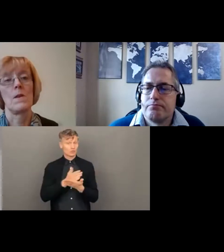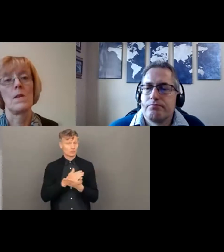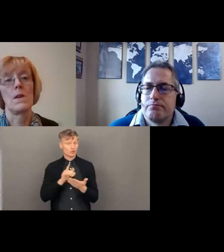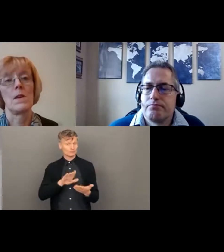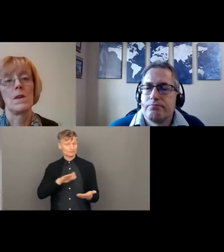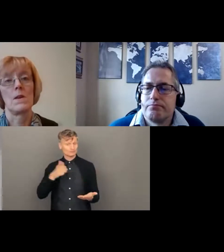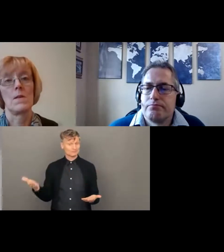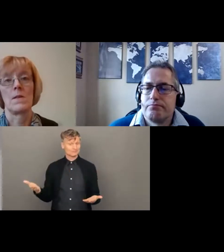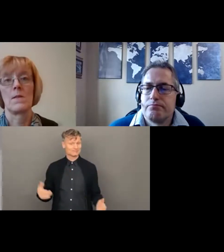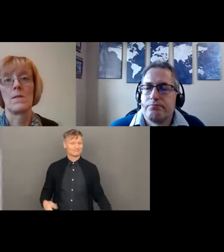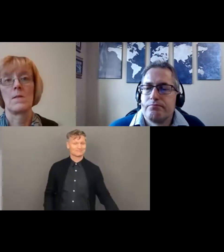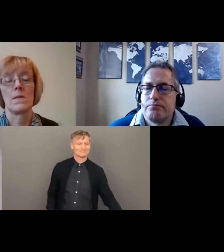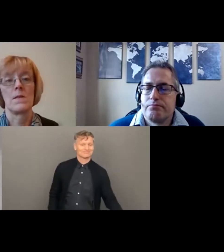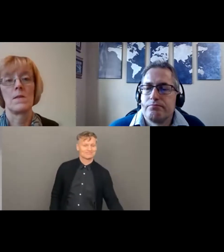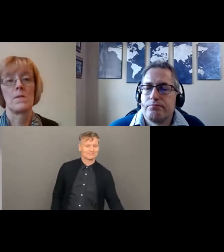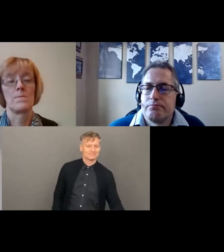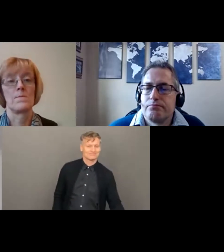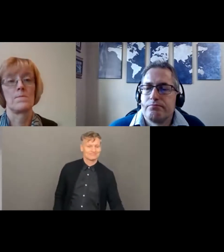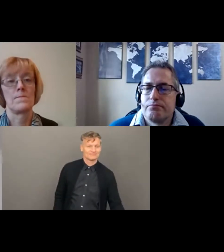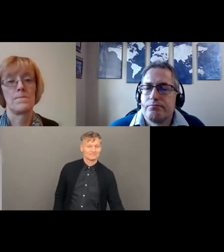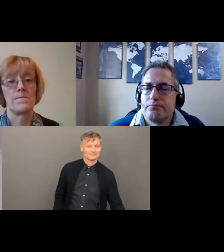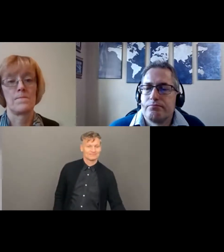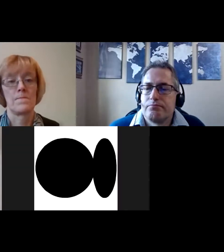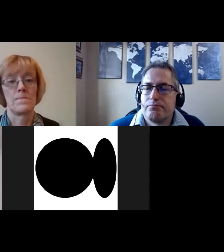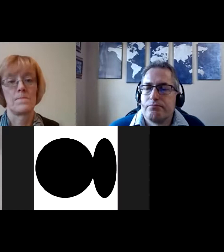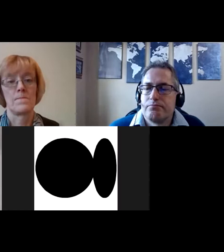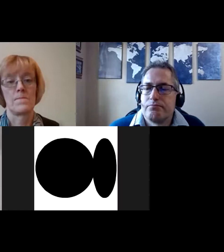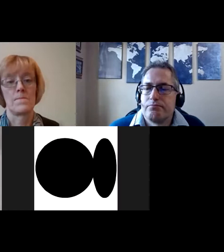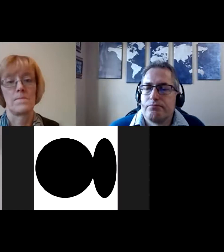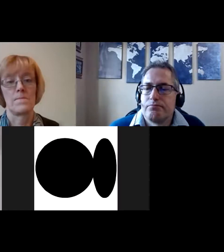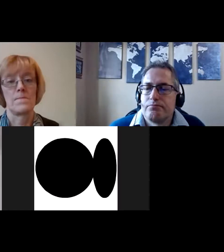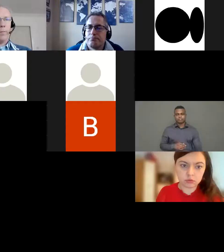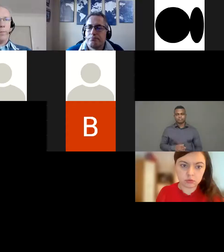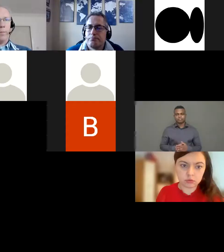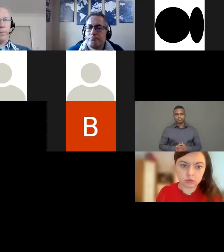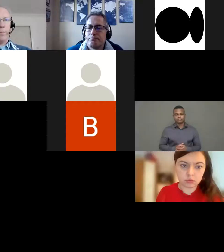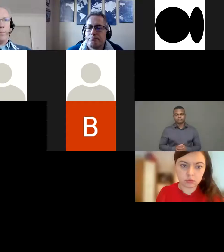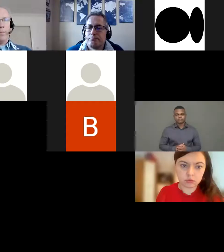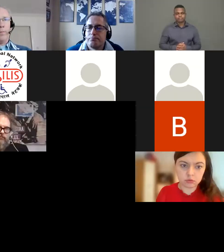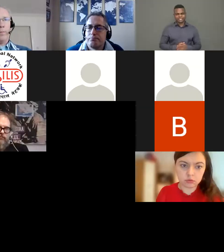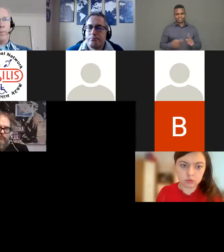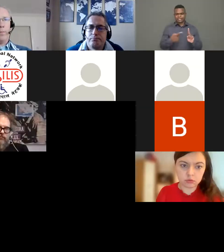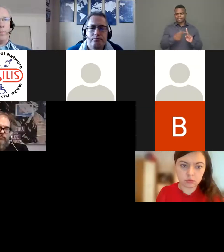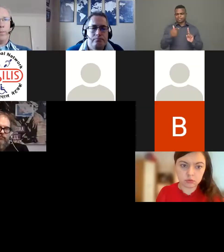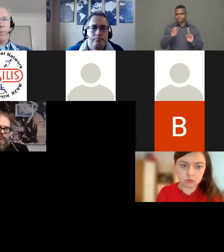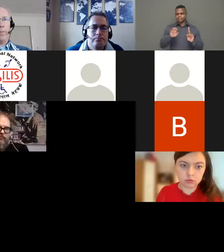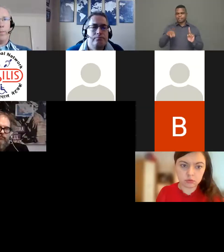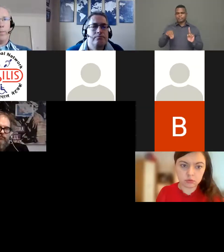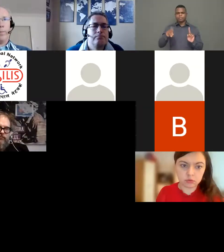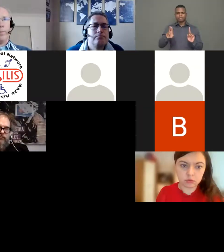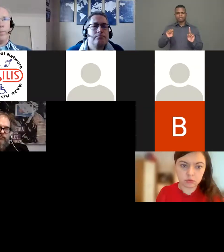Soko. He's the he's the manager of Fair Trade Finland's Development Cooperation